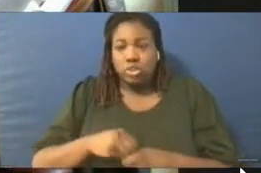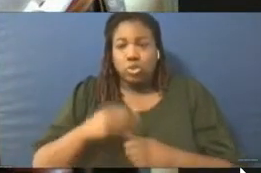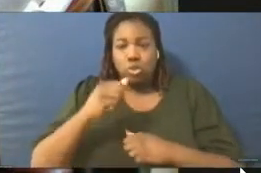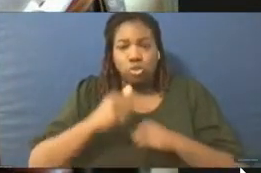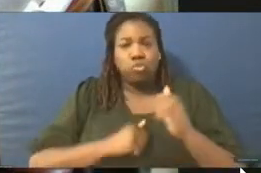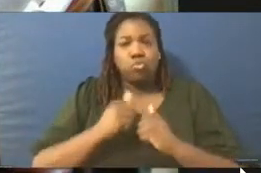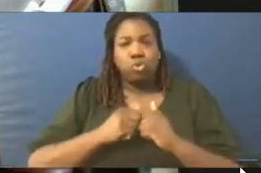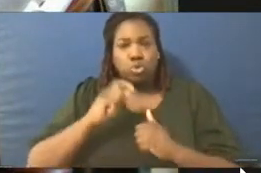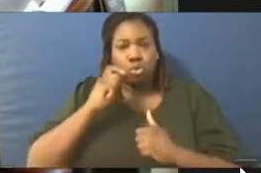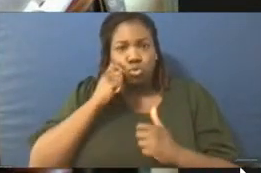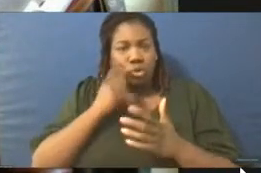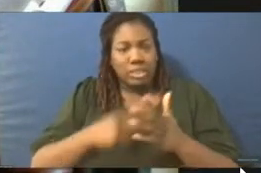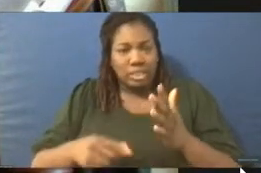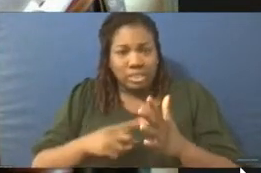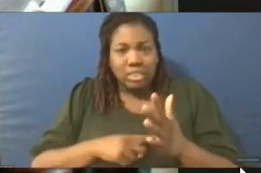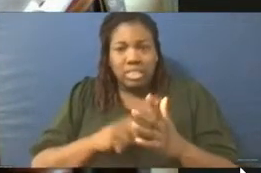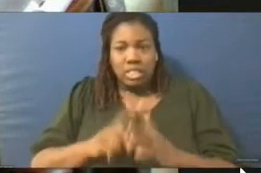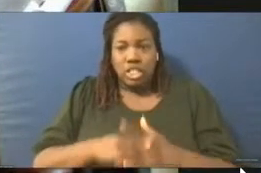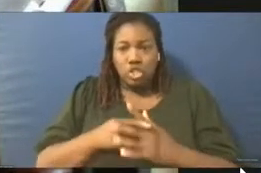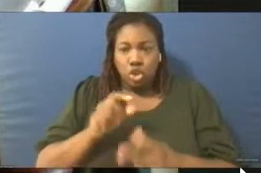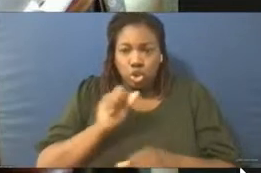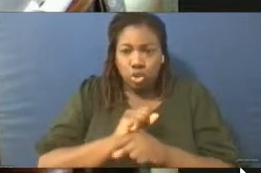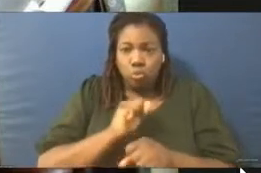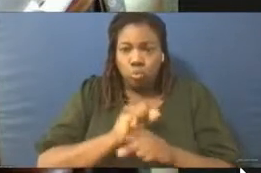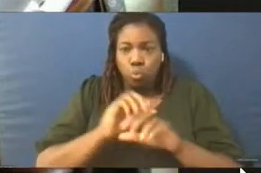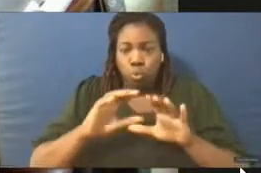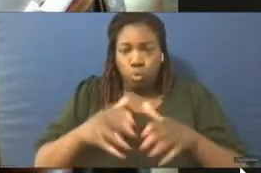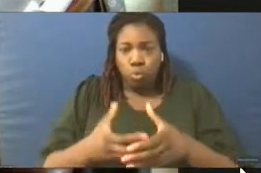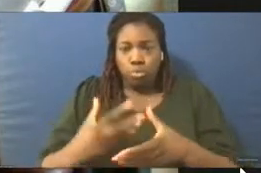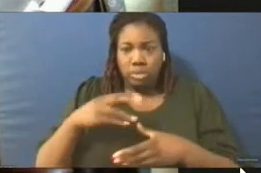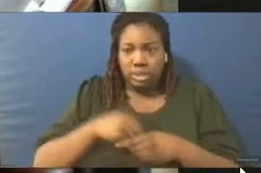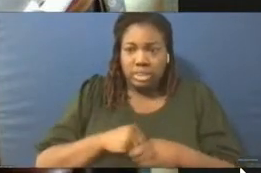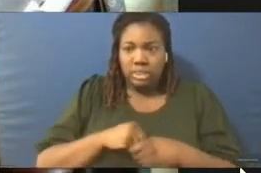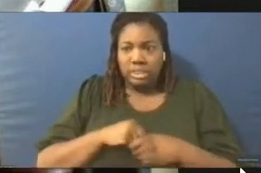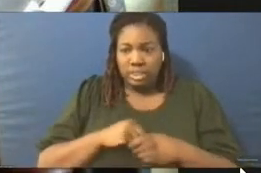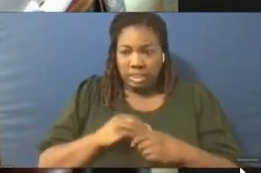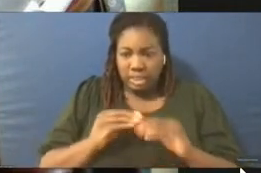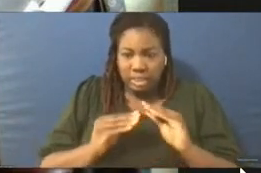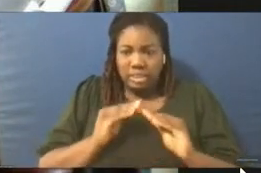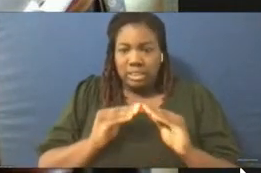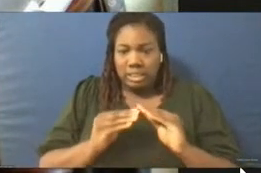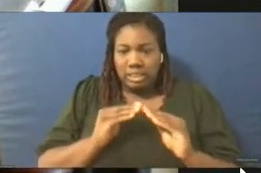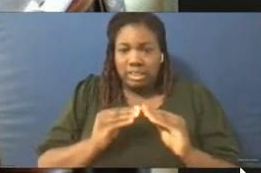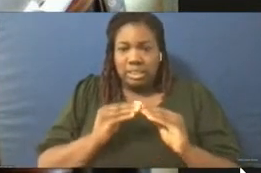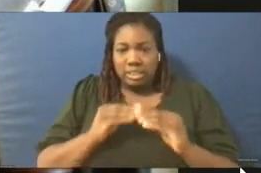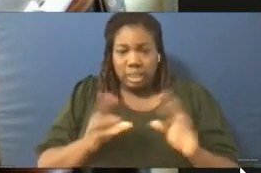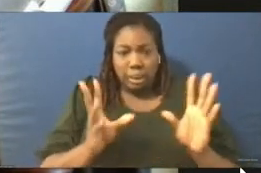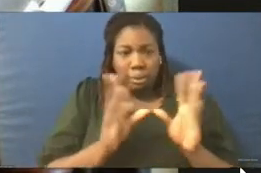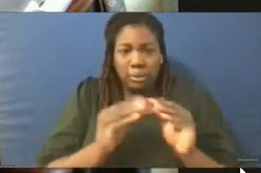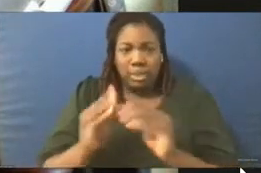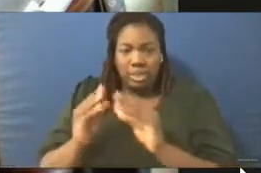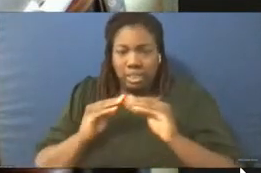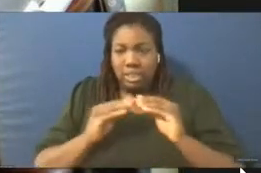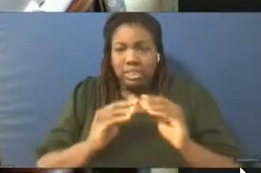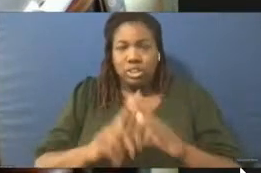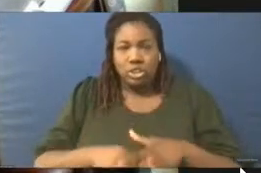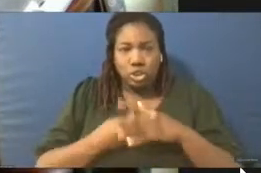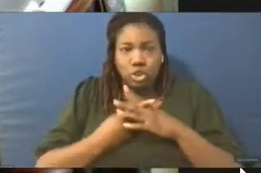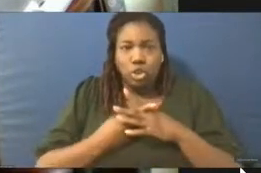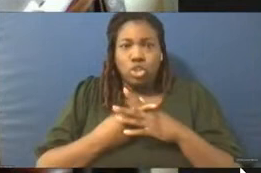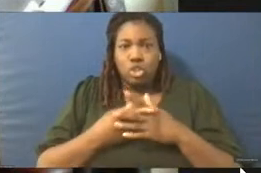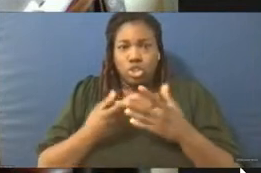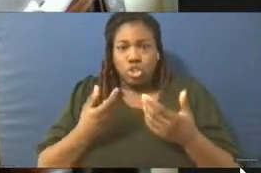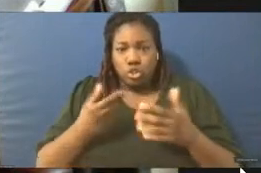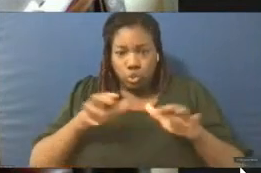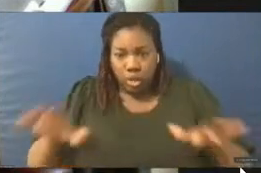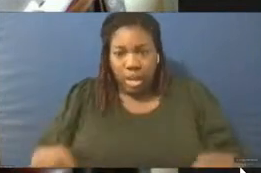work groups internally and as well as holding webinars and things to start to actually put some action